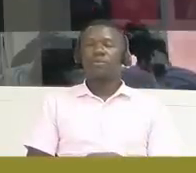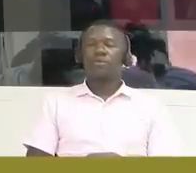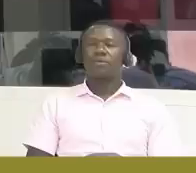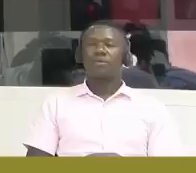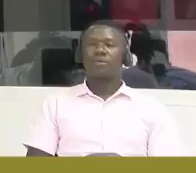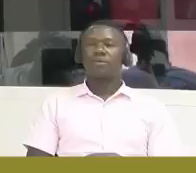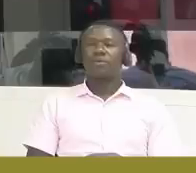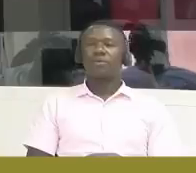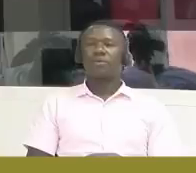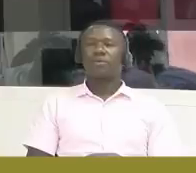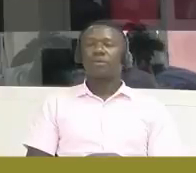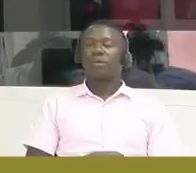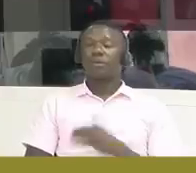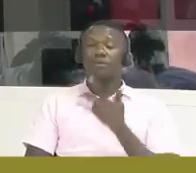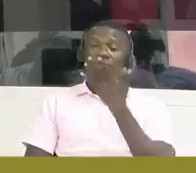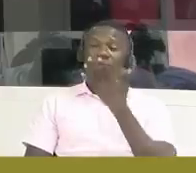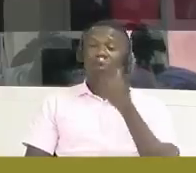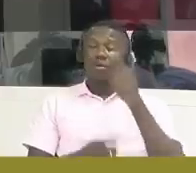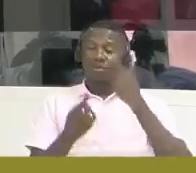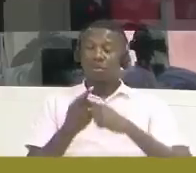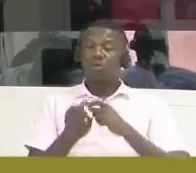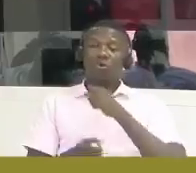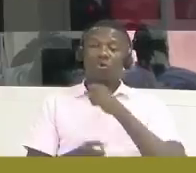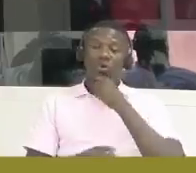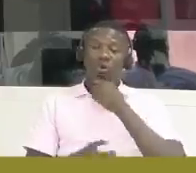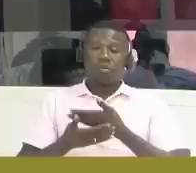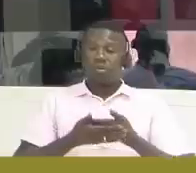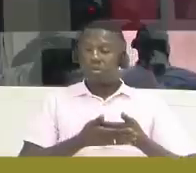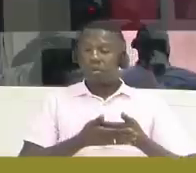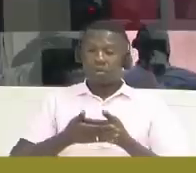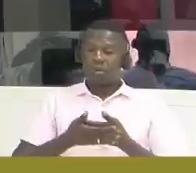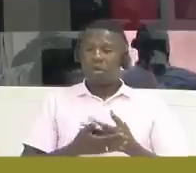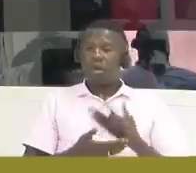The 5-month-old baby, how old is she now?